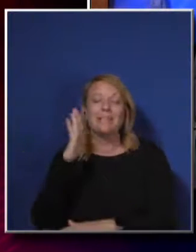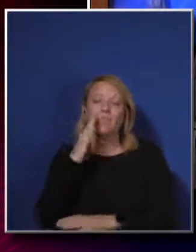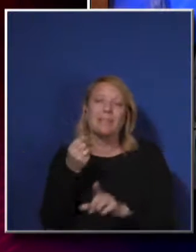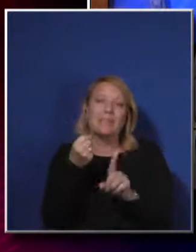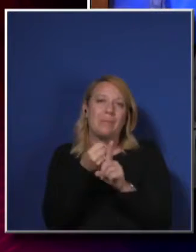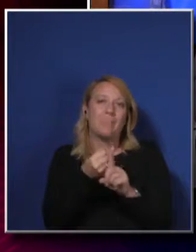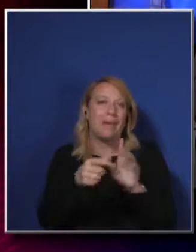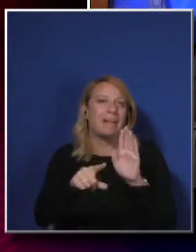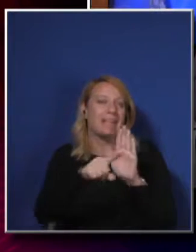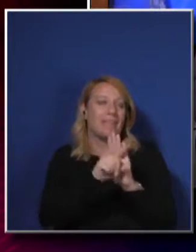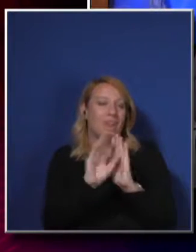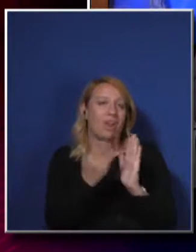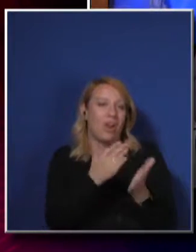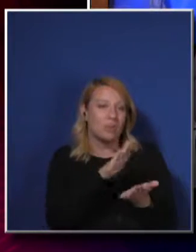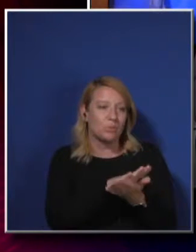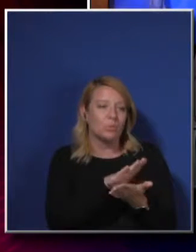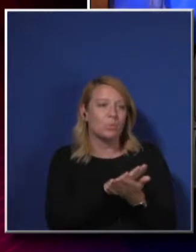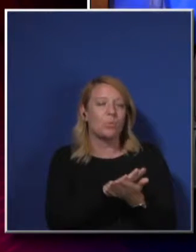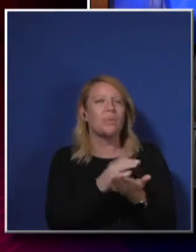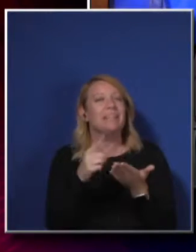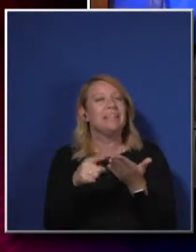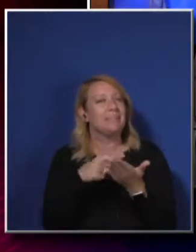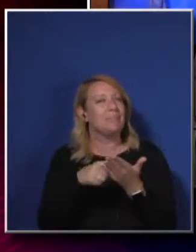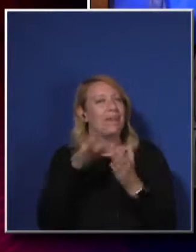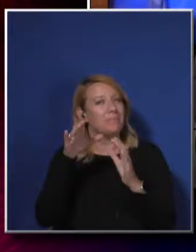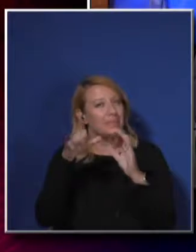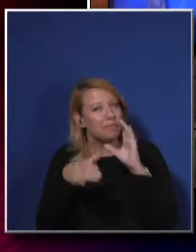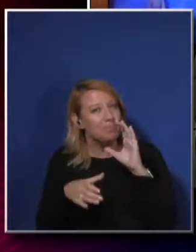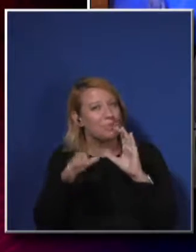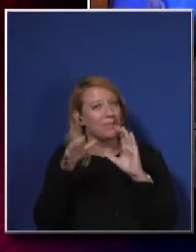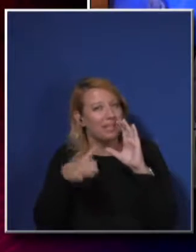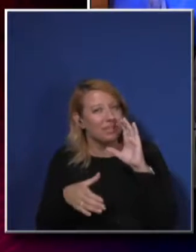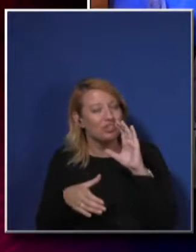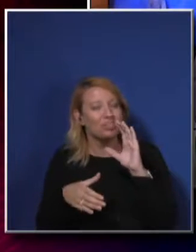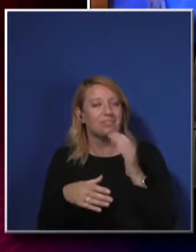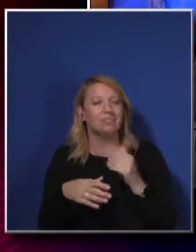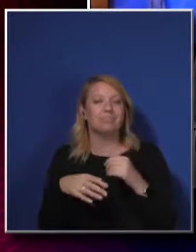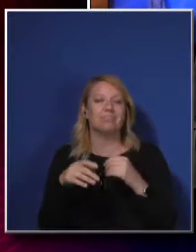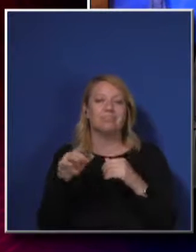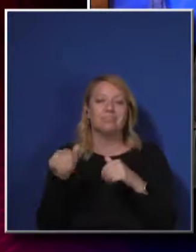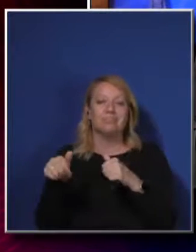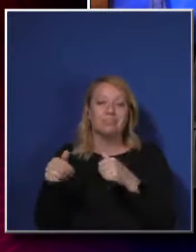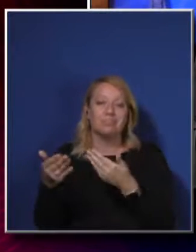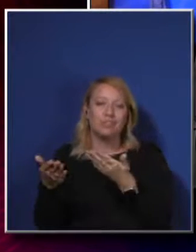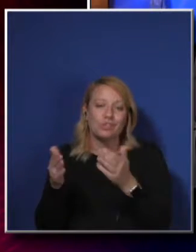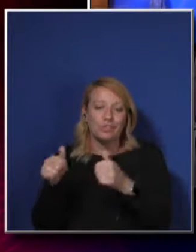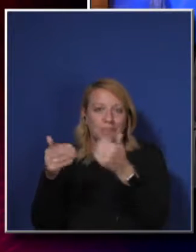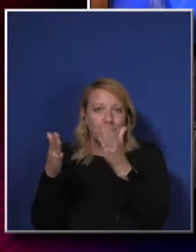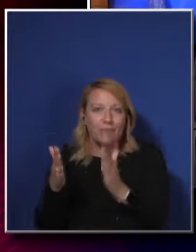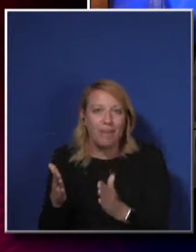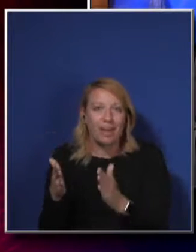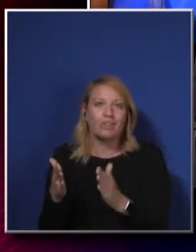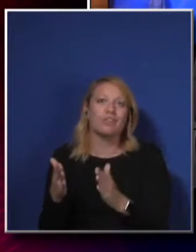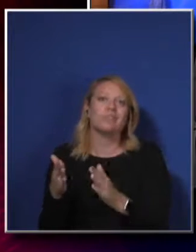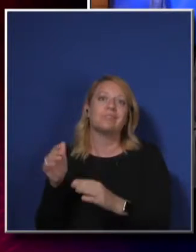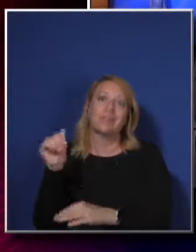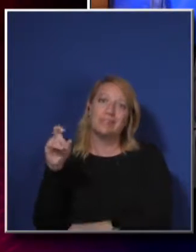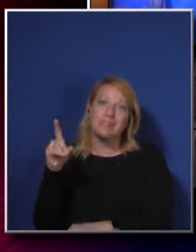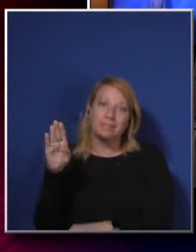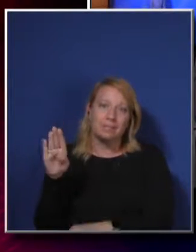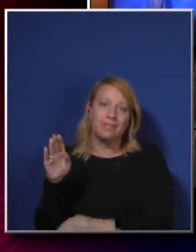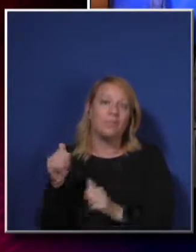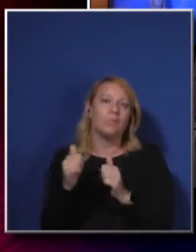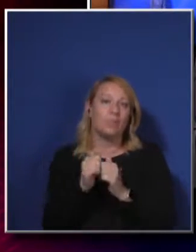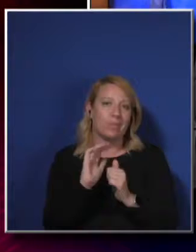HUSD. Communication can be a struggle at times with ASDB service providers and HUSD staff, but we are working